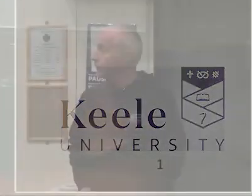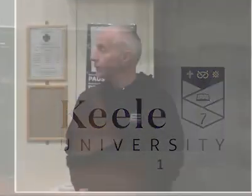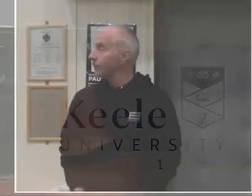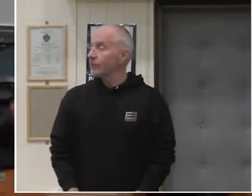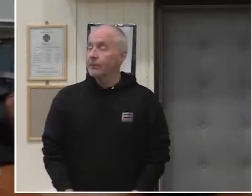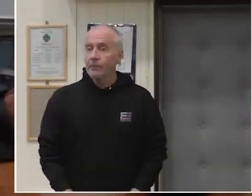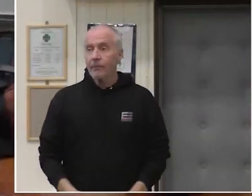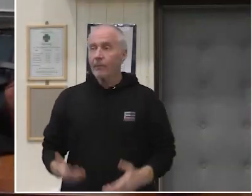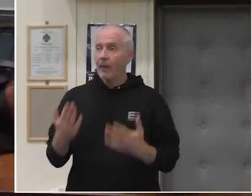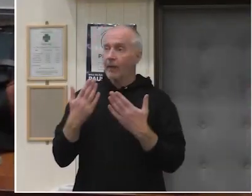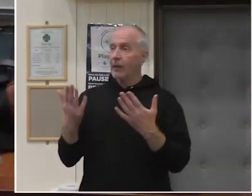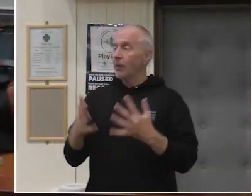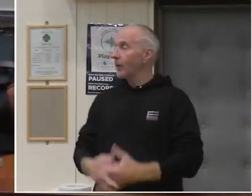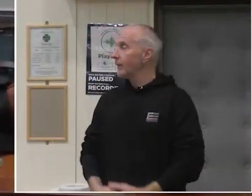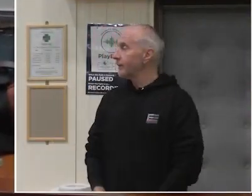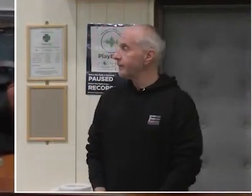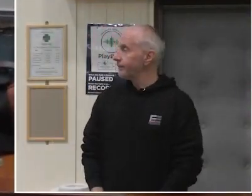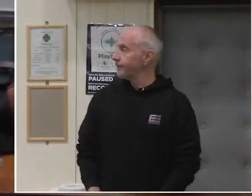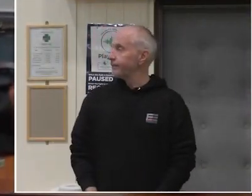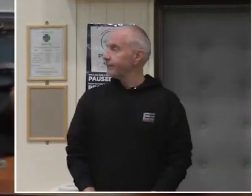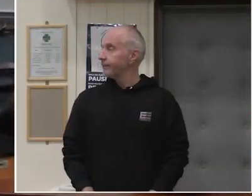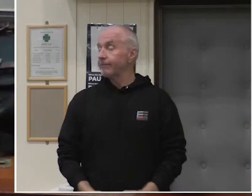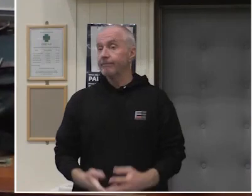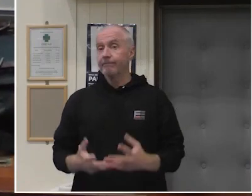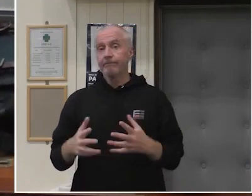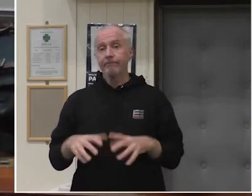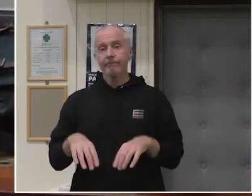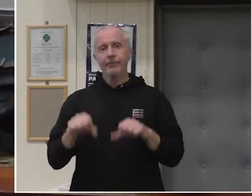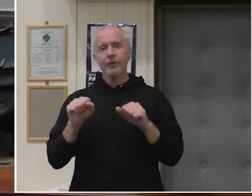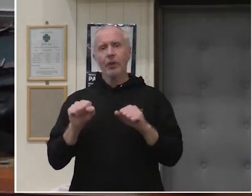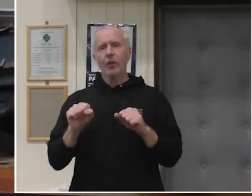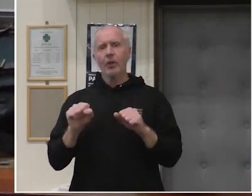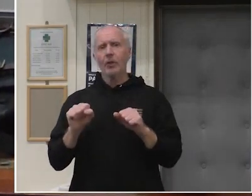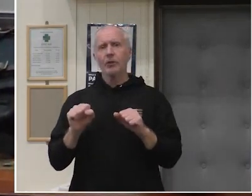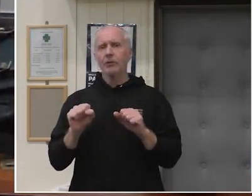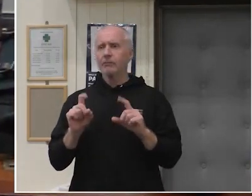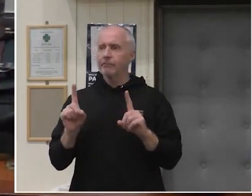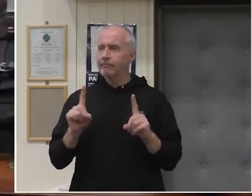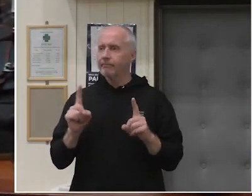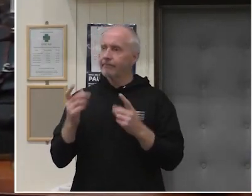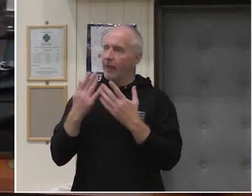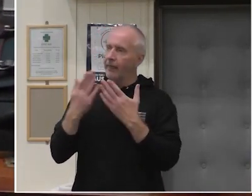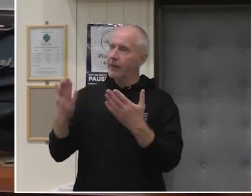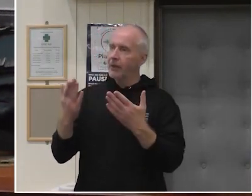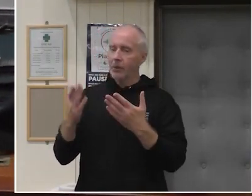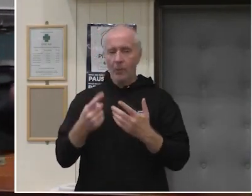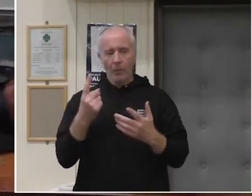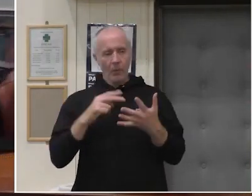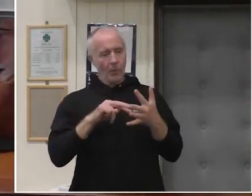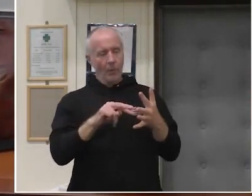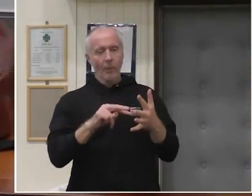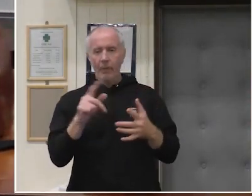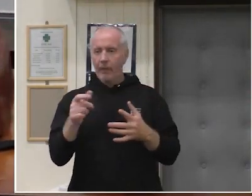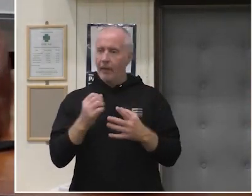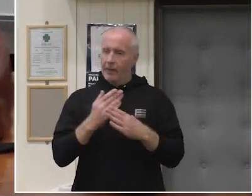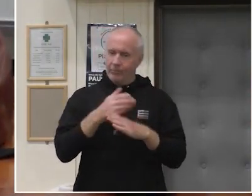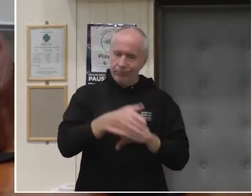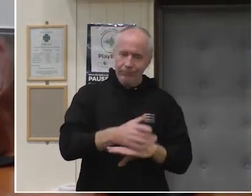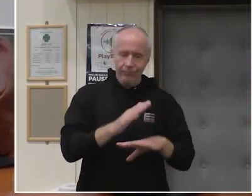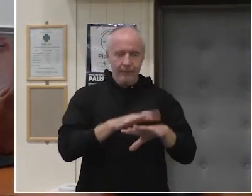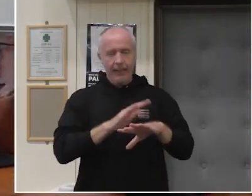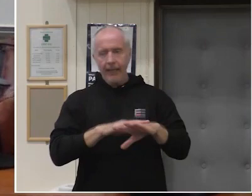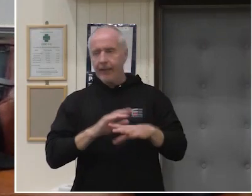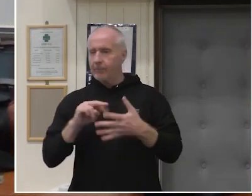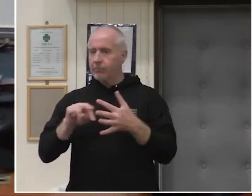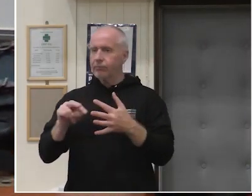So, thank you very much. I'd like to start by very much thanking the organisers, all the effort that they put into organising